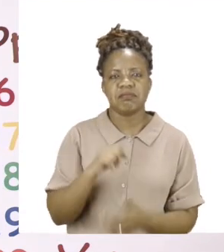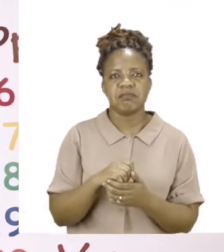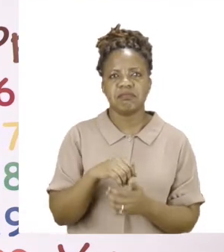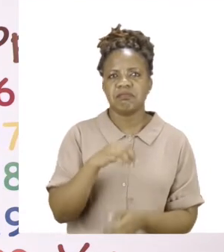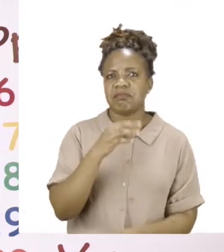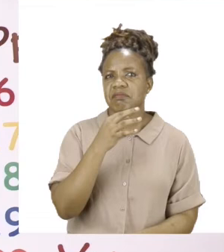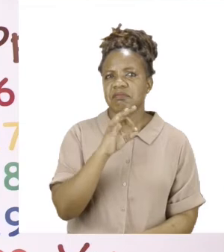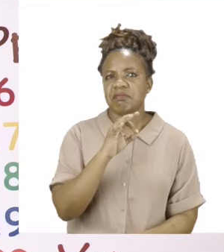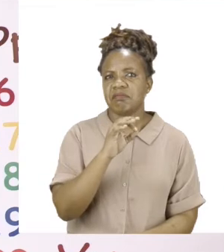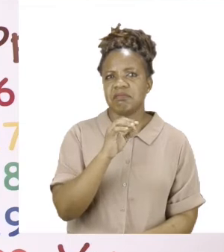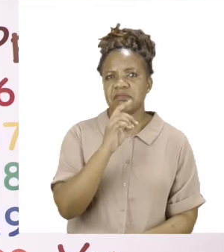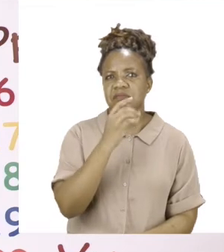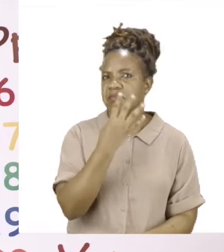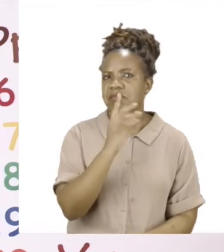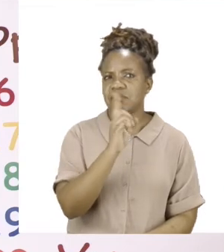No,